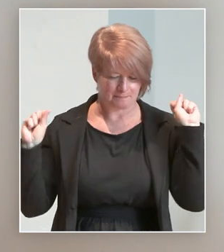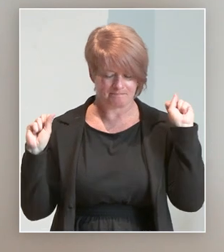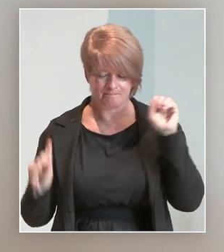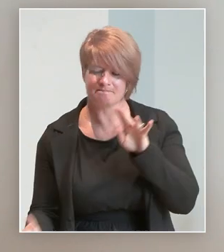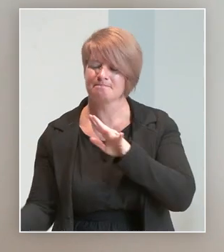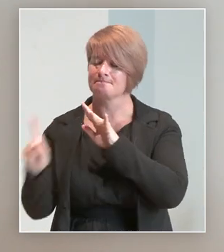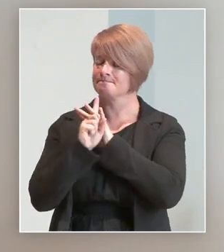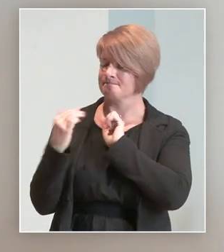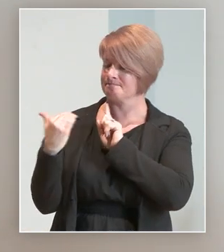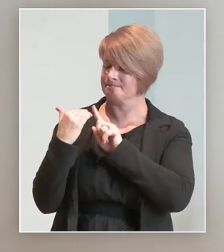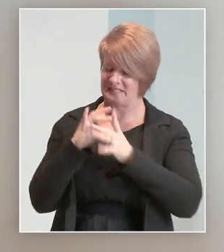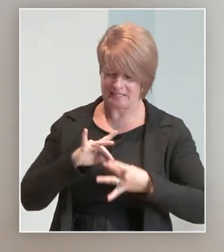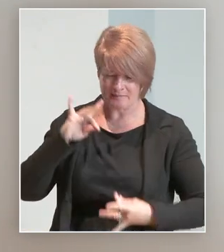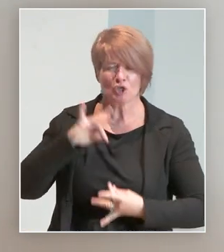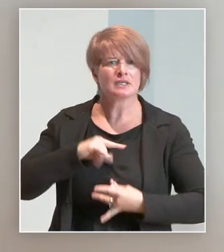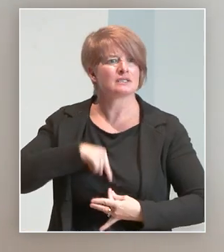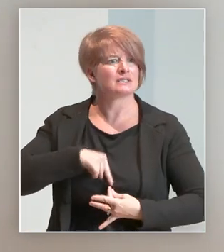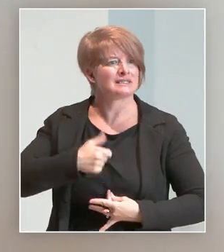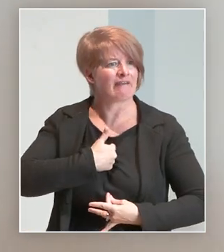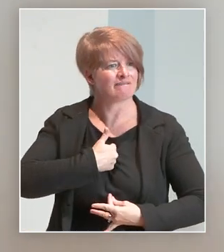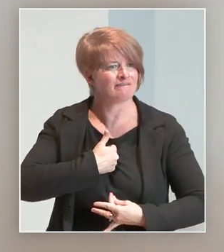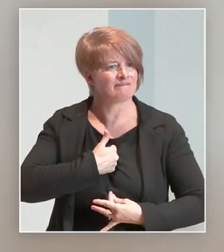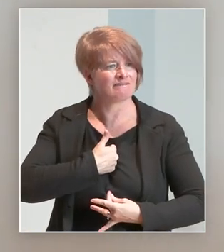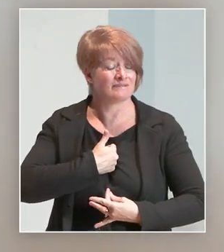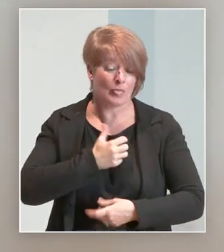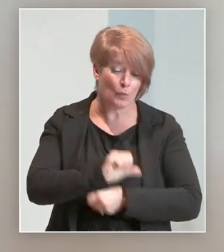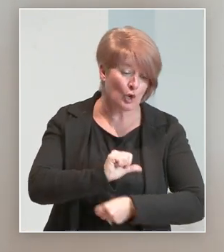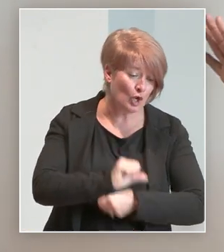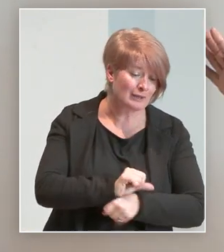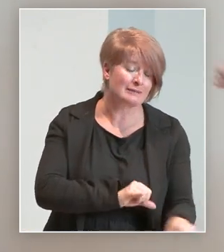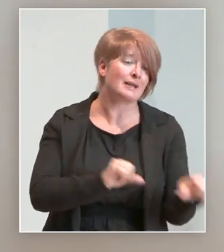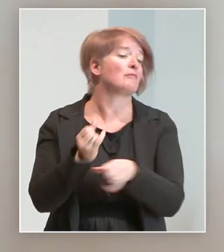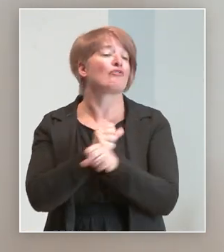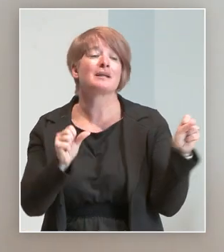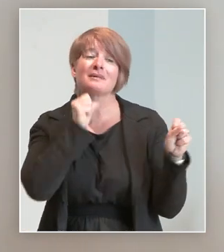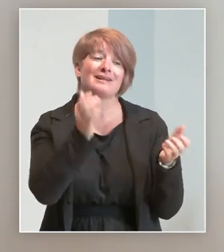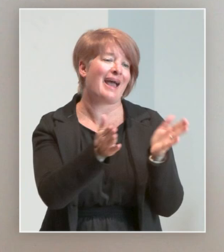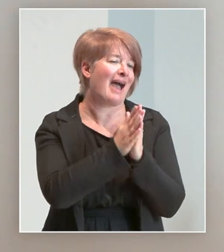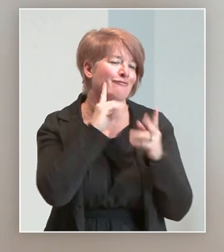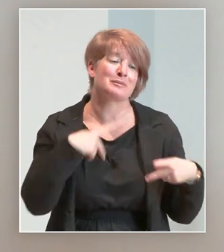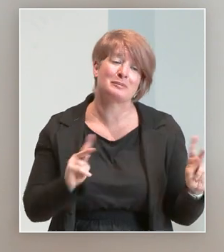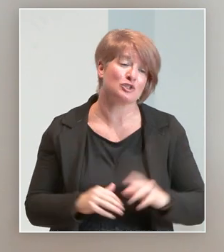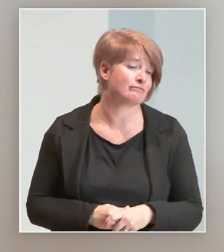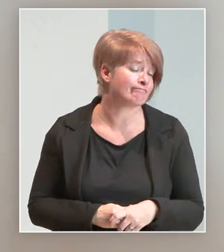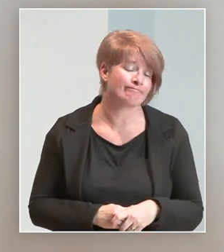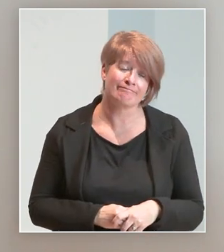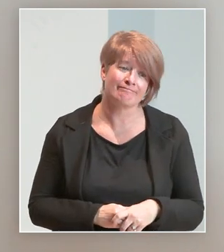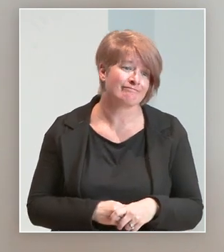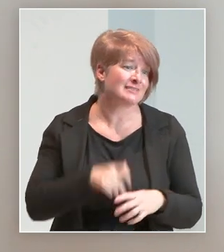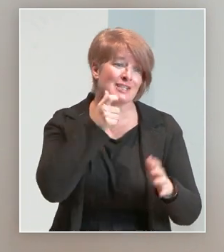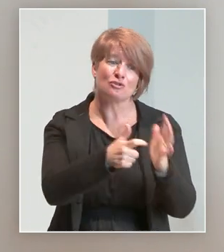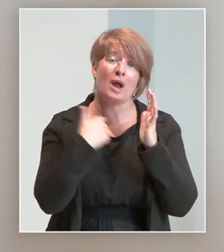comes, reminds the spirit of itself. The work, just as freedom, doesn't ask for permission. It doesn't require that